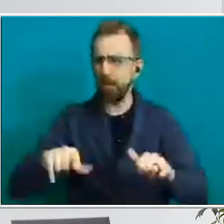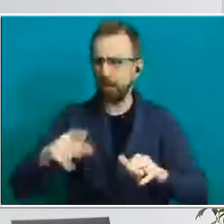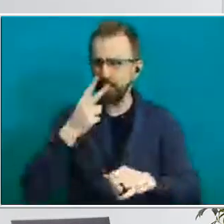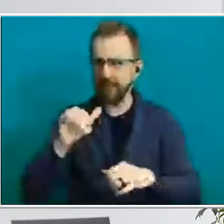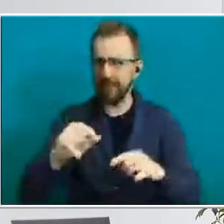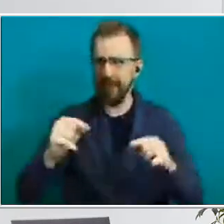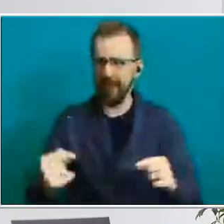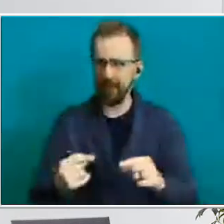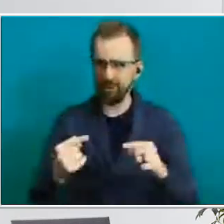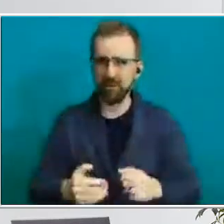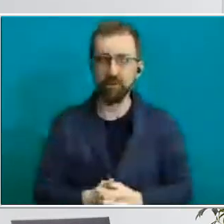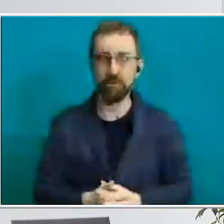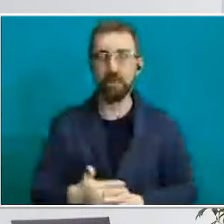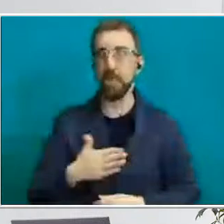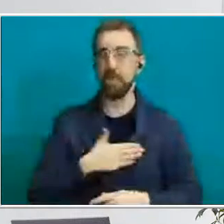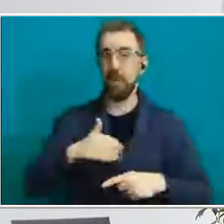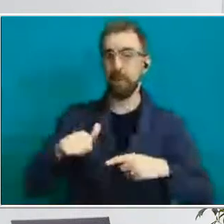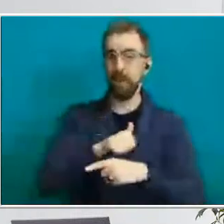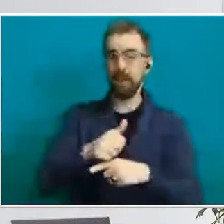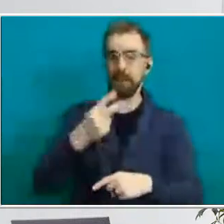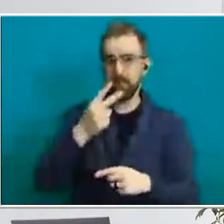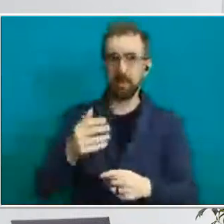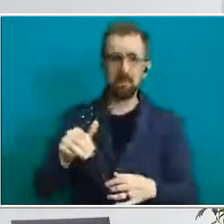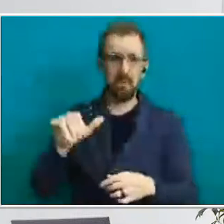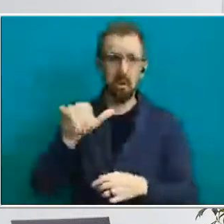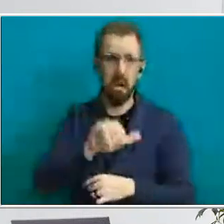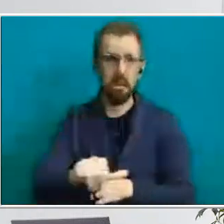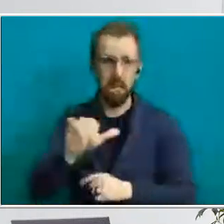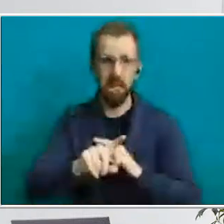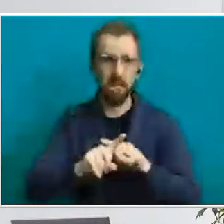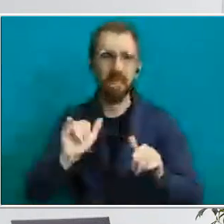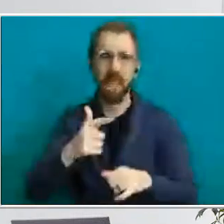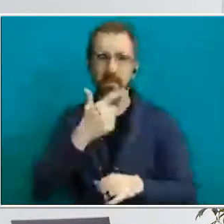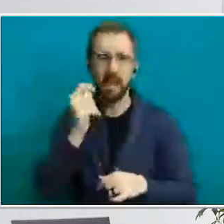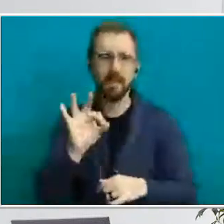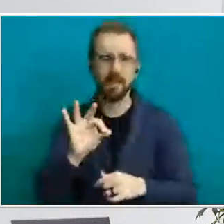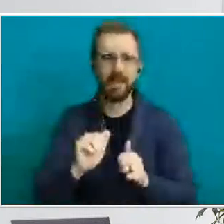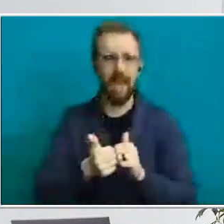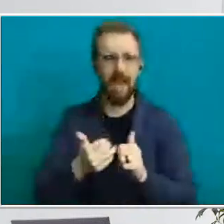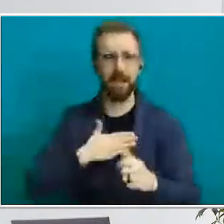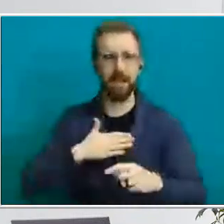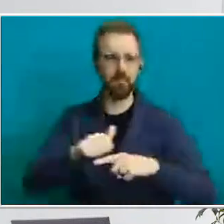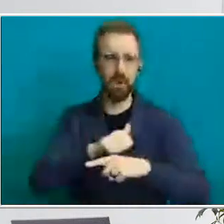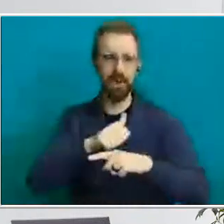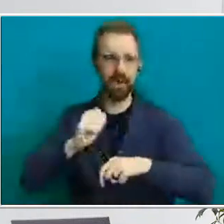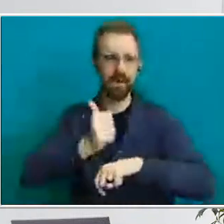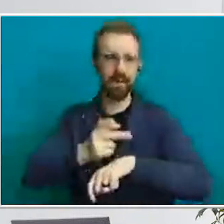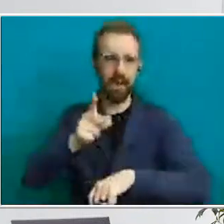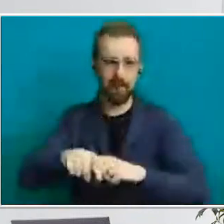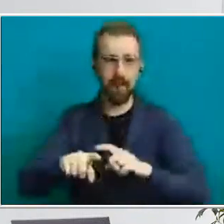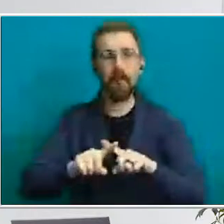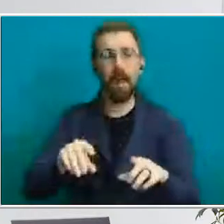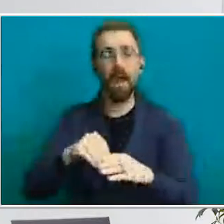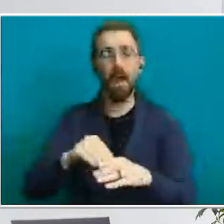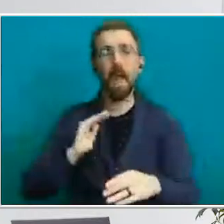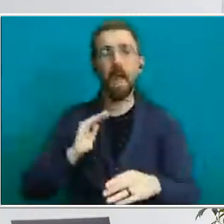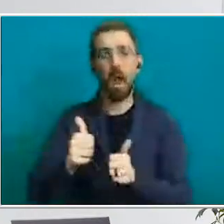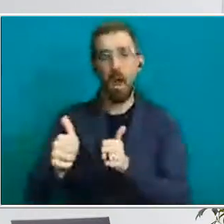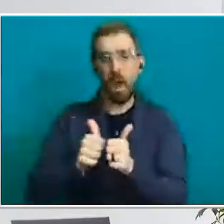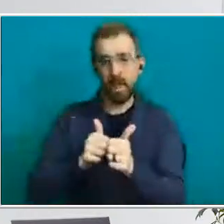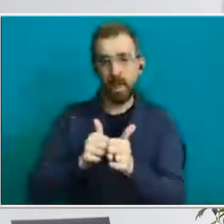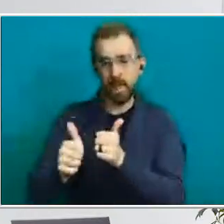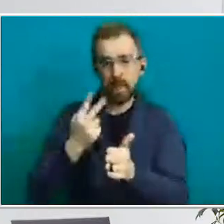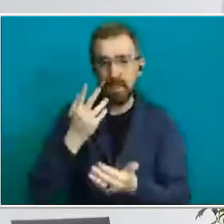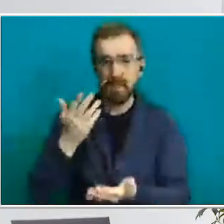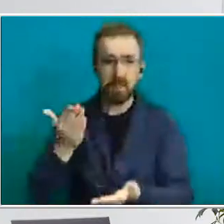Well, in my practice, I tend to see it fairly commonly, but that's just because of the way my practice is. But in our athletes, you see it probably